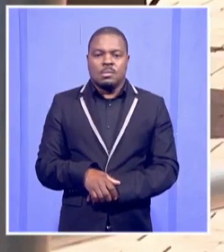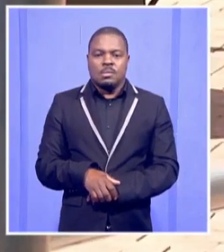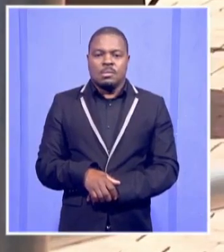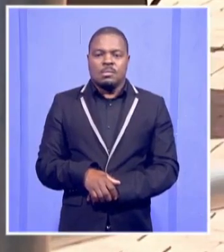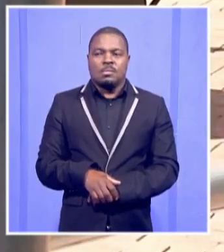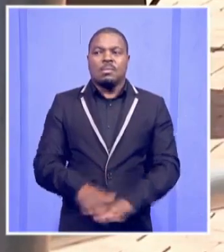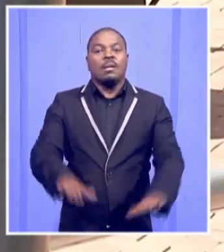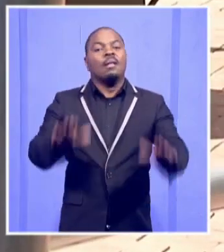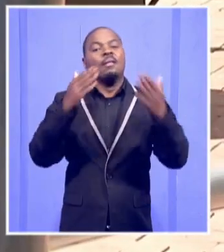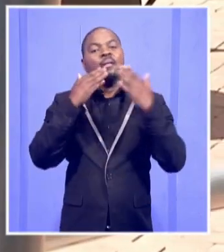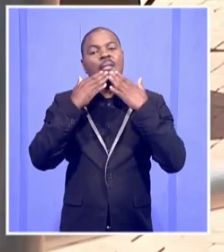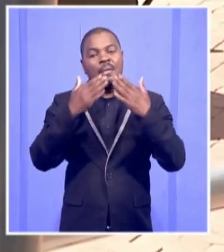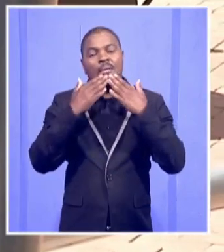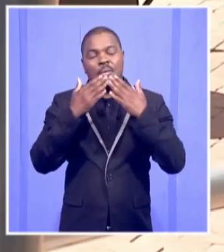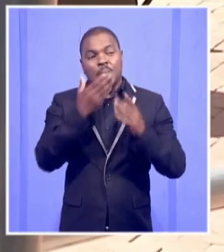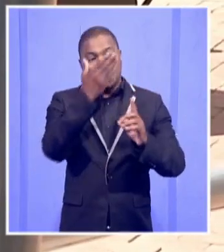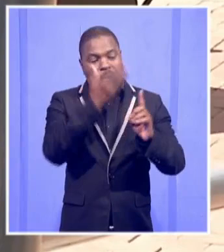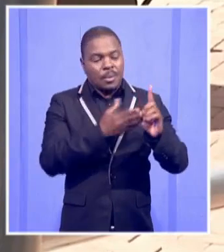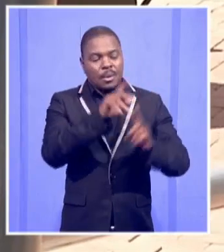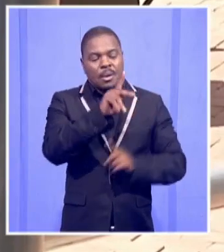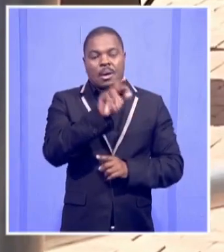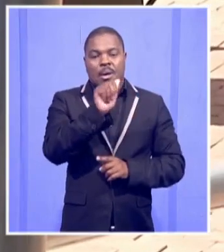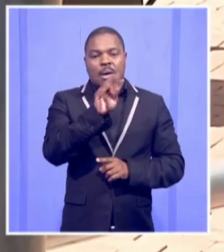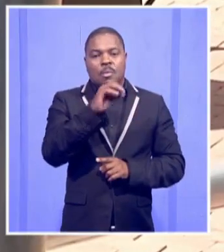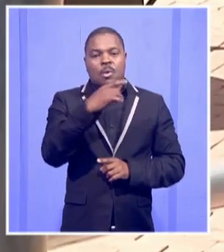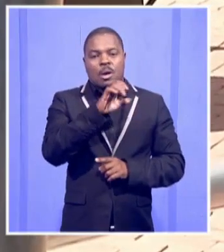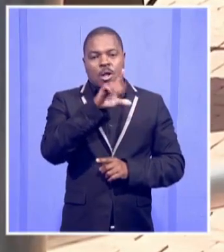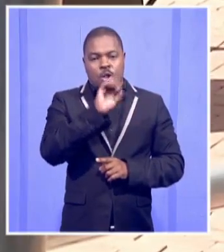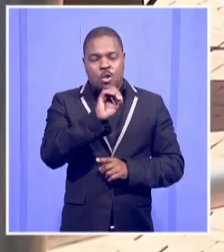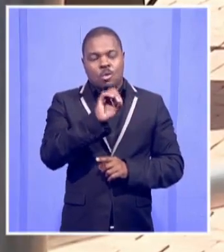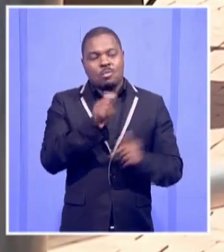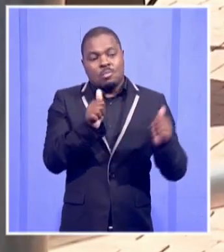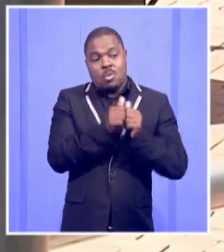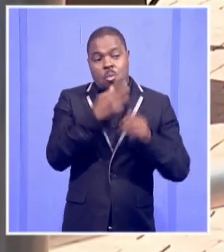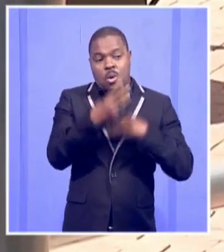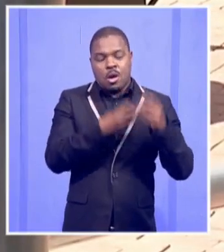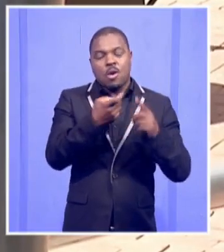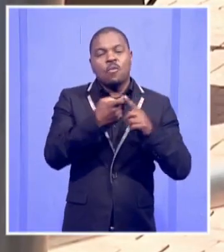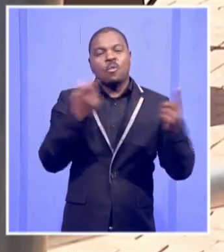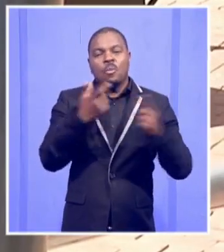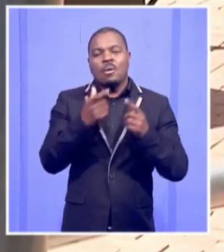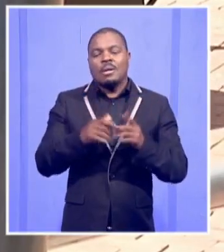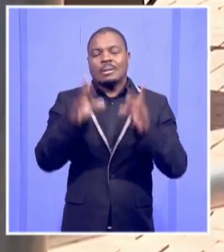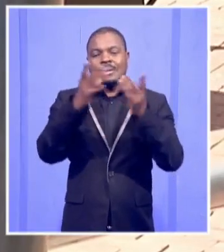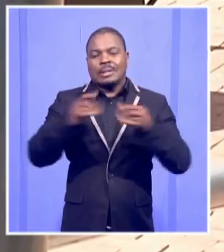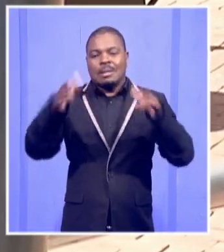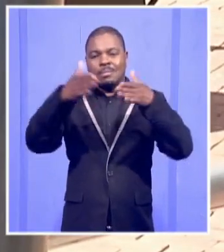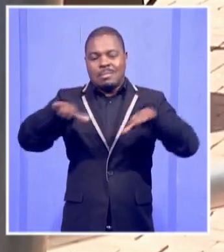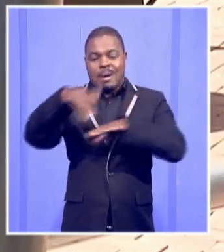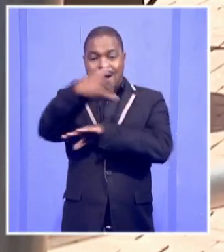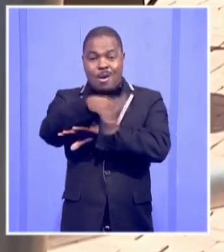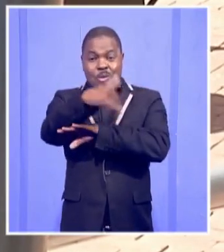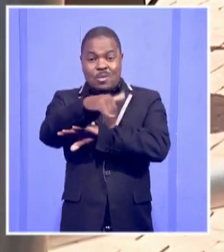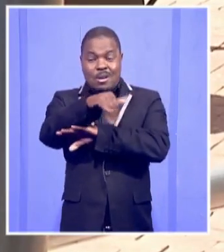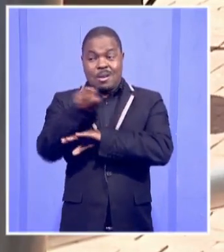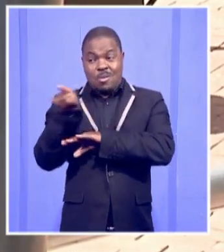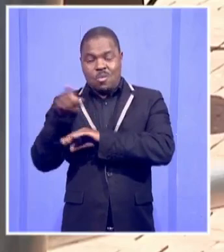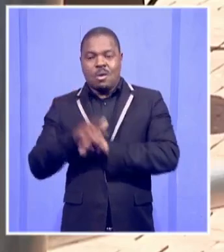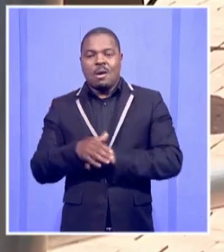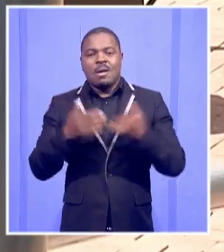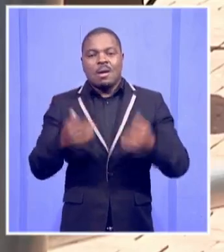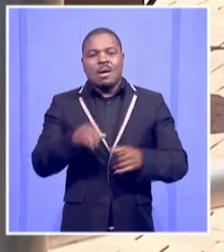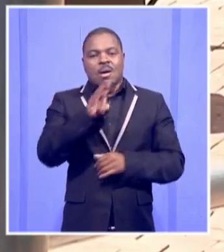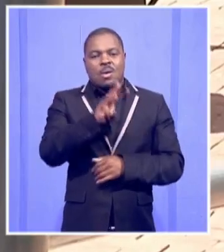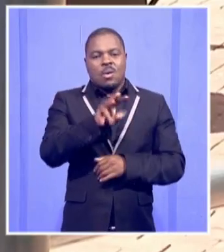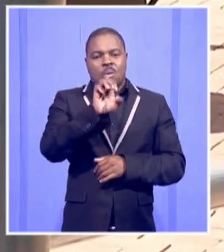Thank you very much, Kamogelo, my colleague there outside the stadium. We are still at the Wesleyan Church